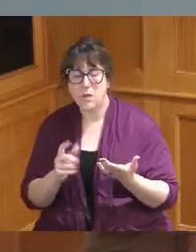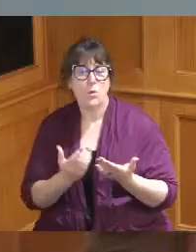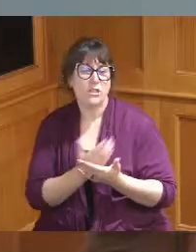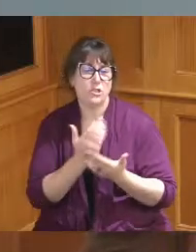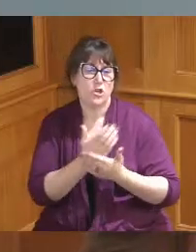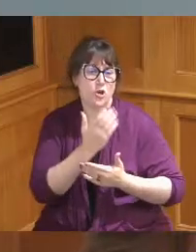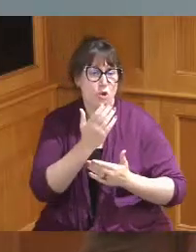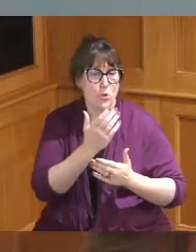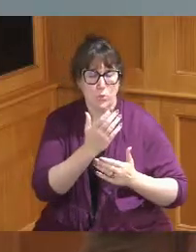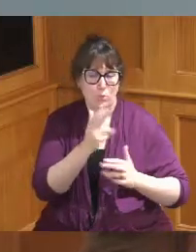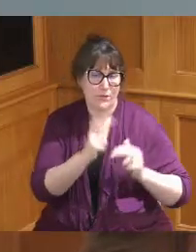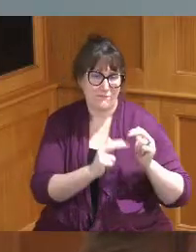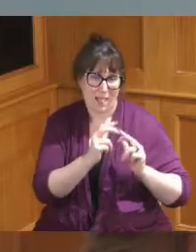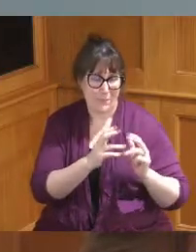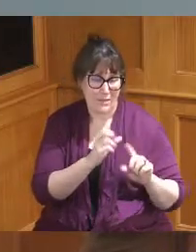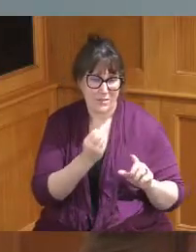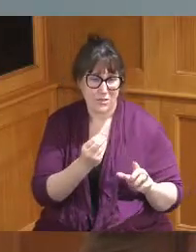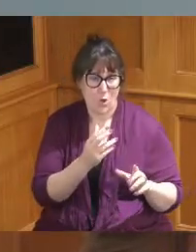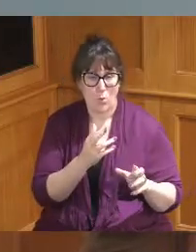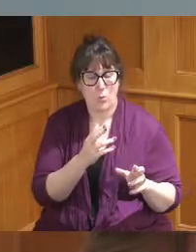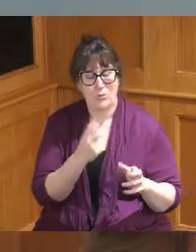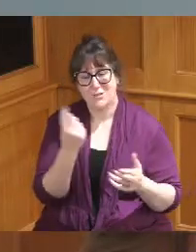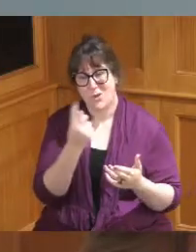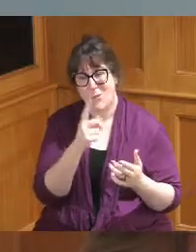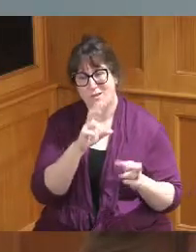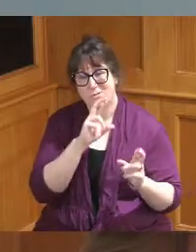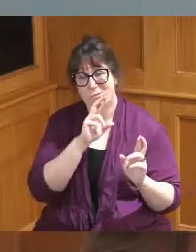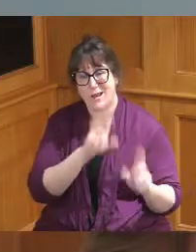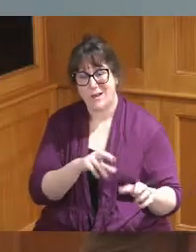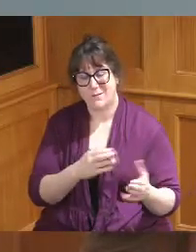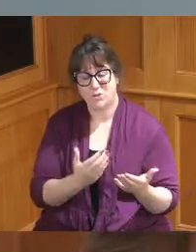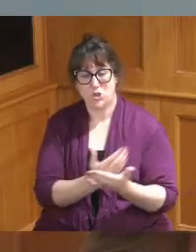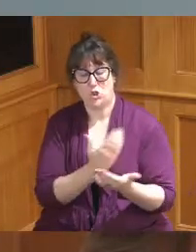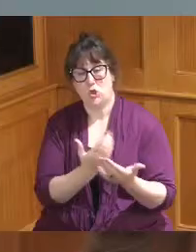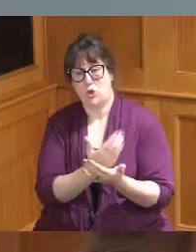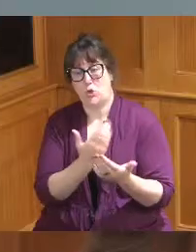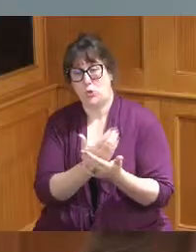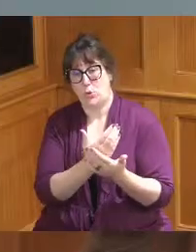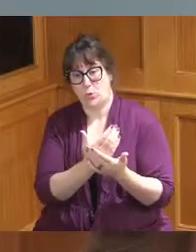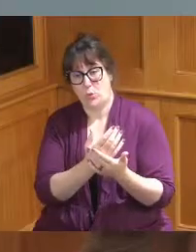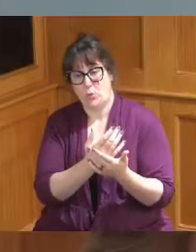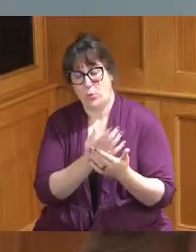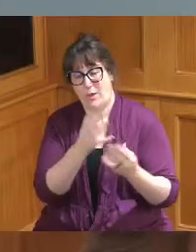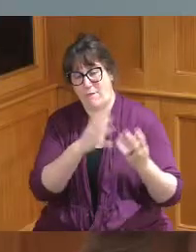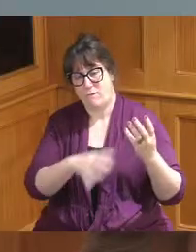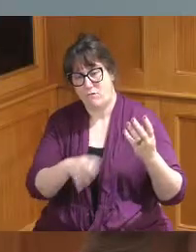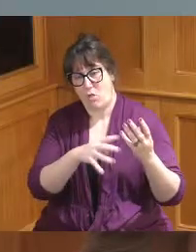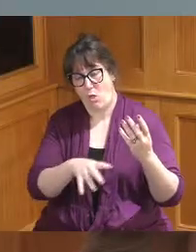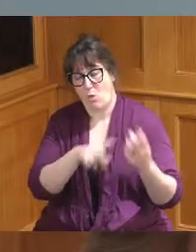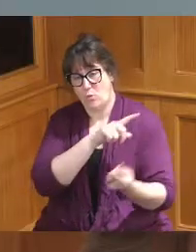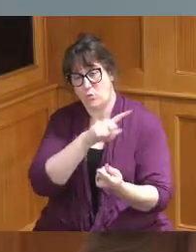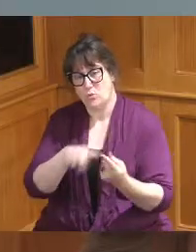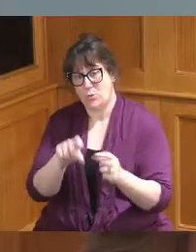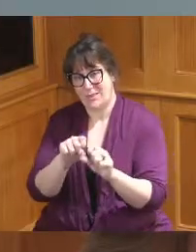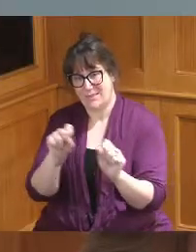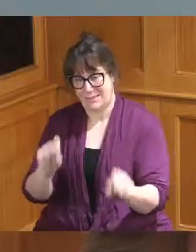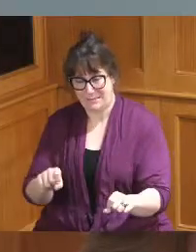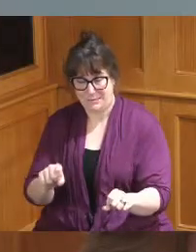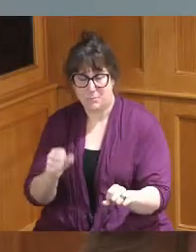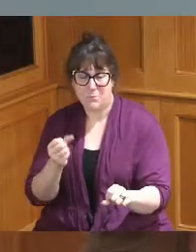or increase, so it's always reactive to new inflow coming into the system. So it's very